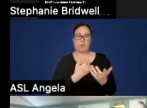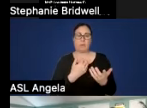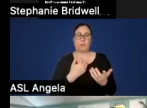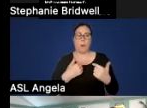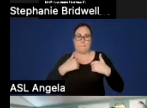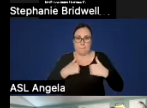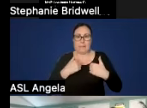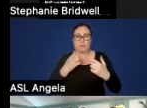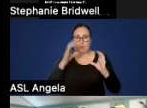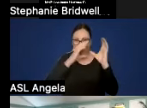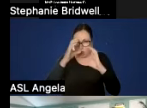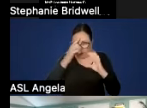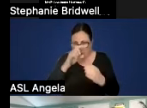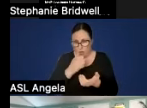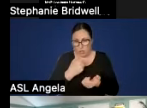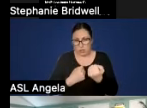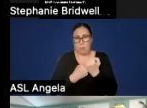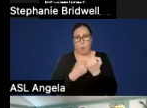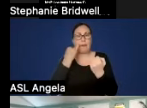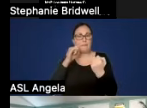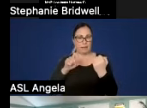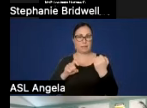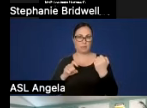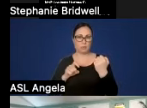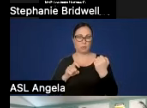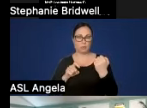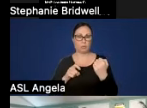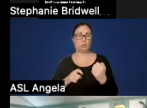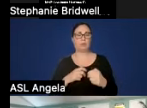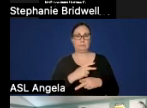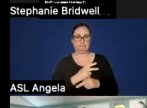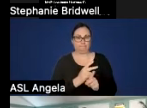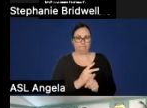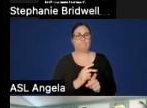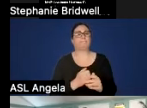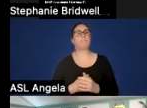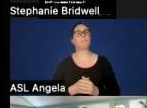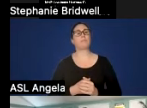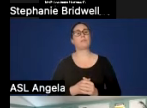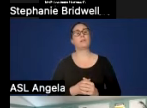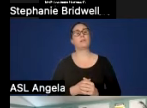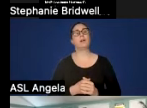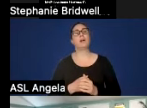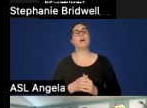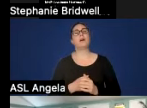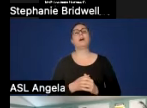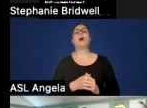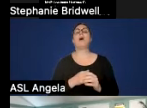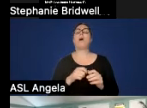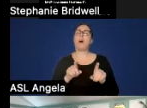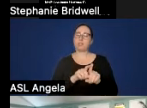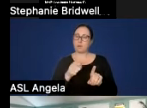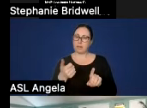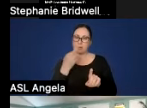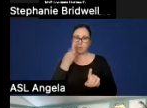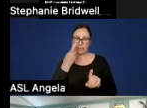role of our SART teams is just in that case review. So once a case has kind of come full circle, if